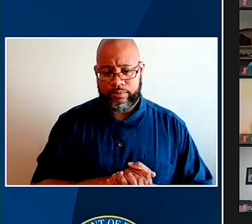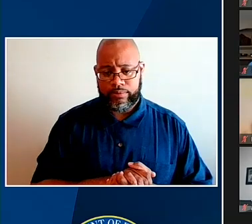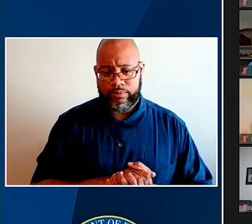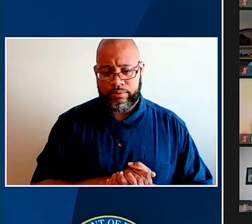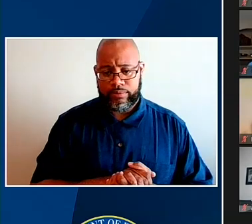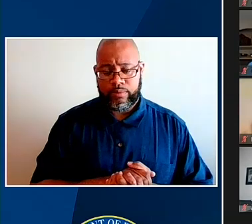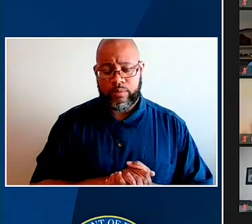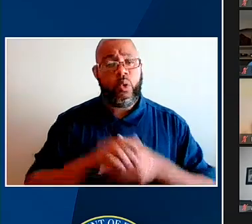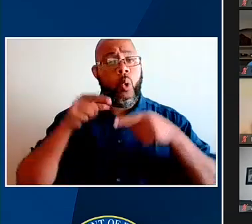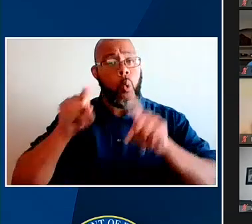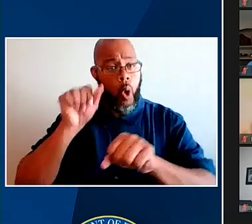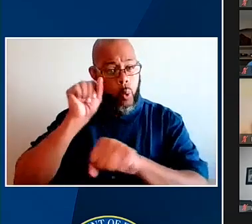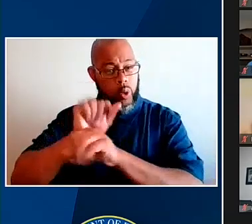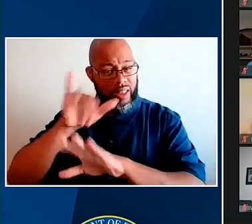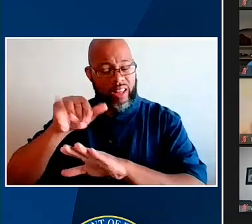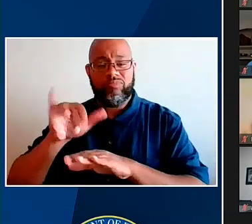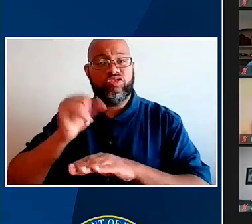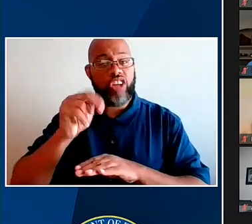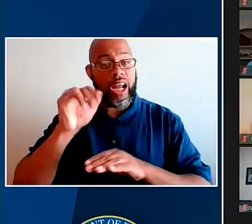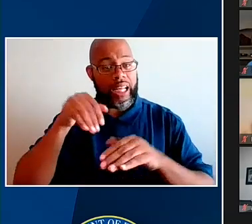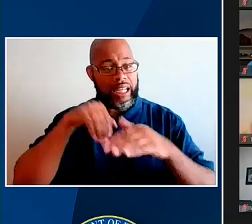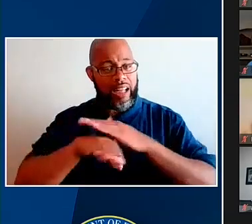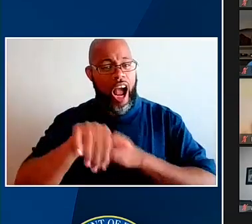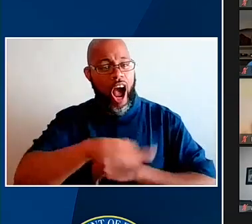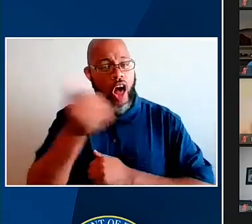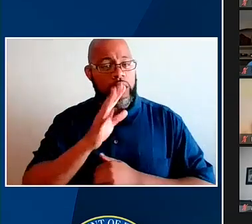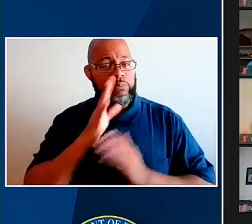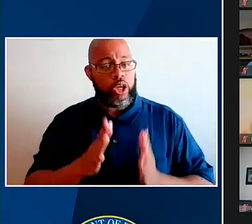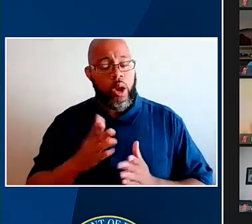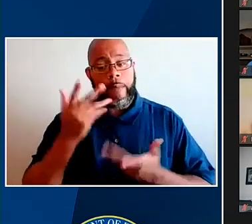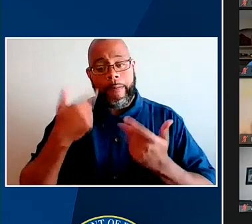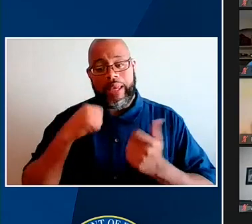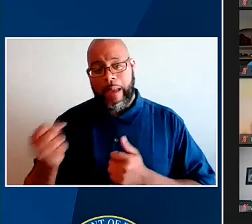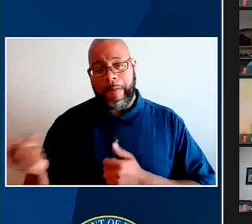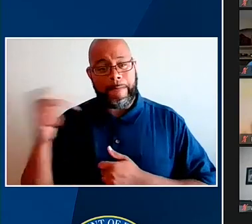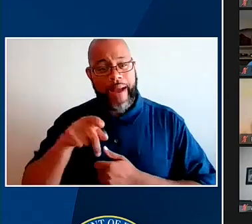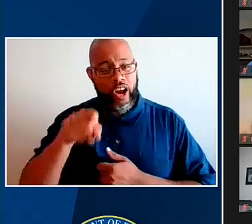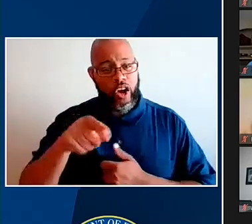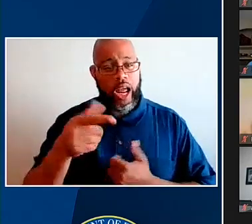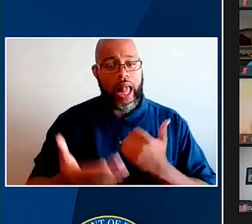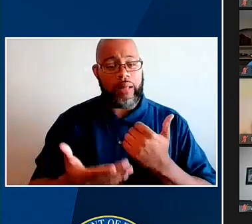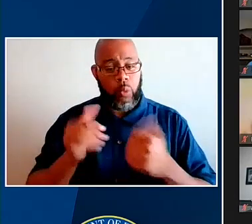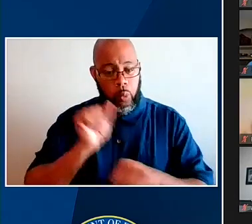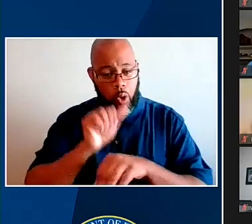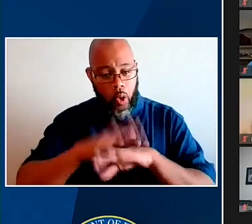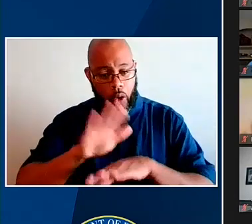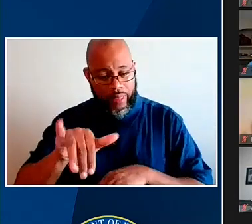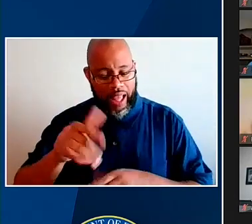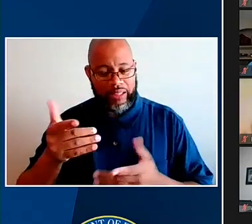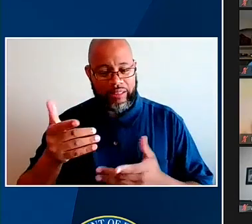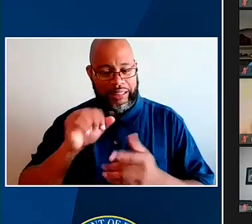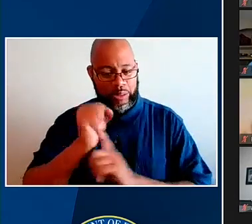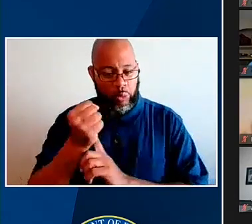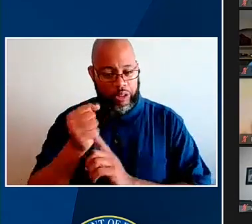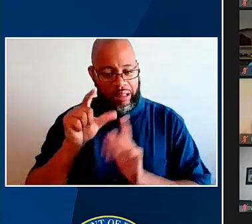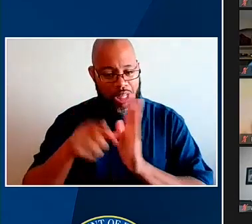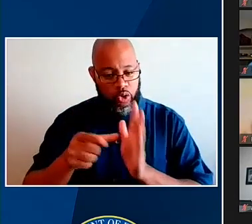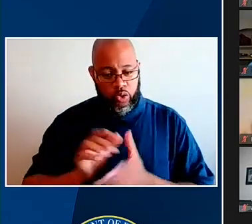While she works on that, John, would you like to admit our next speaker and then maybe message her to help work on that?